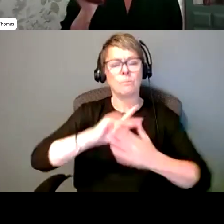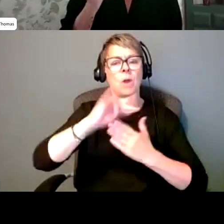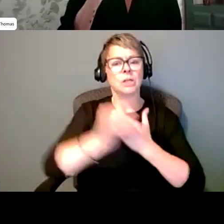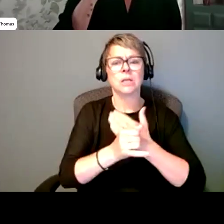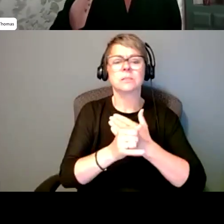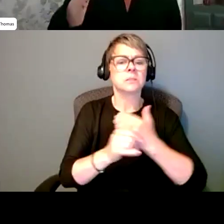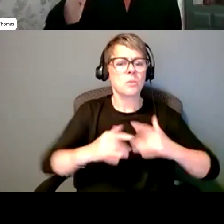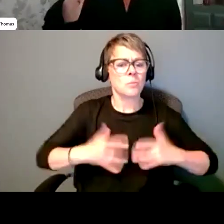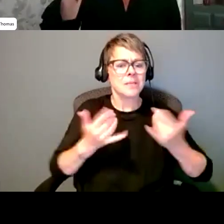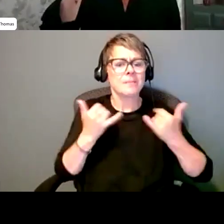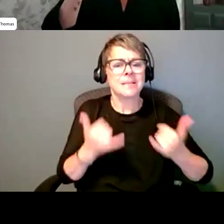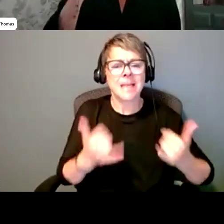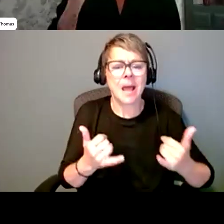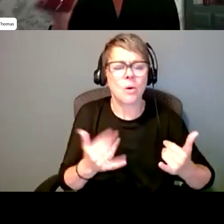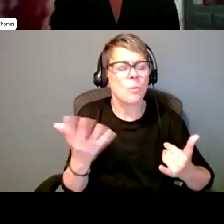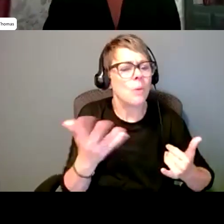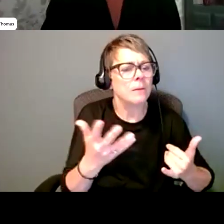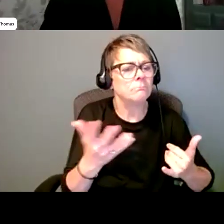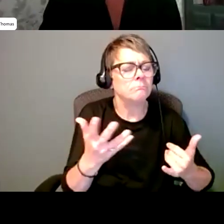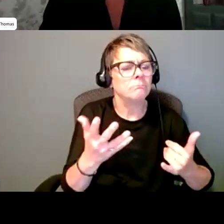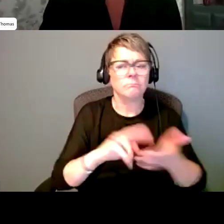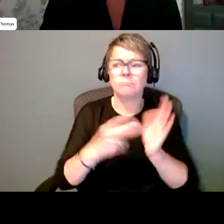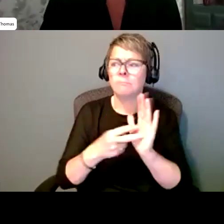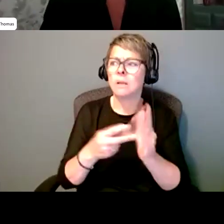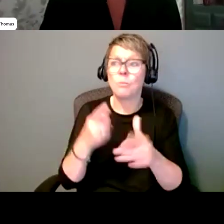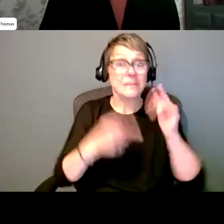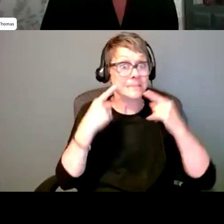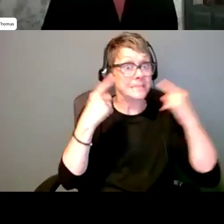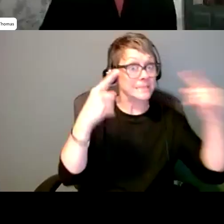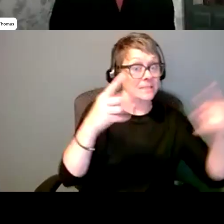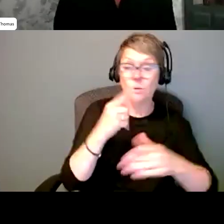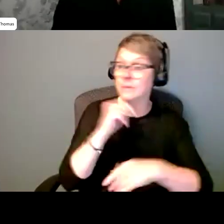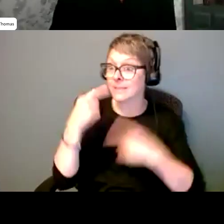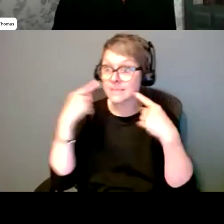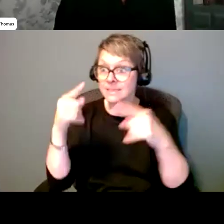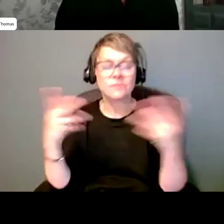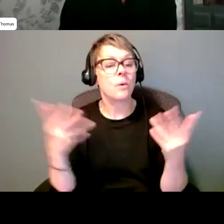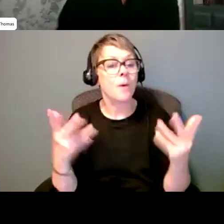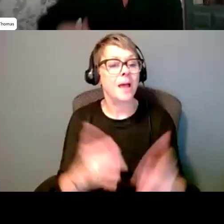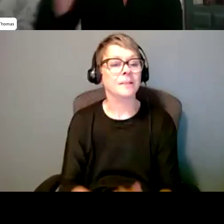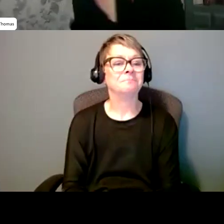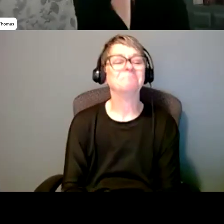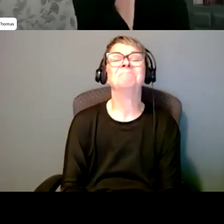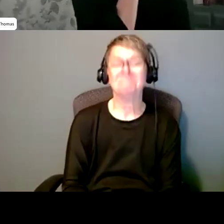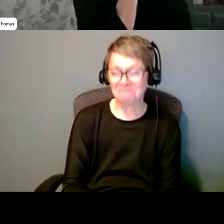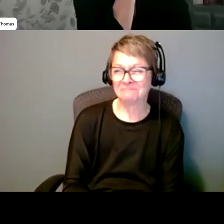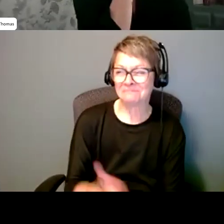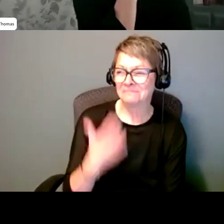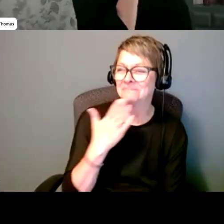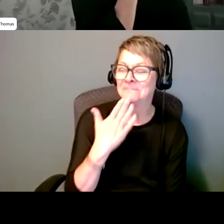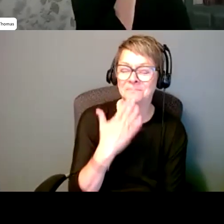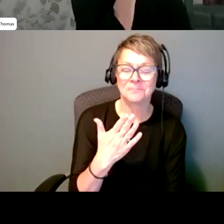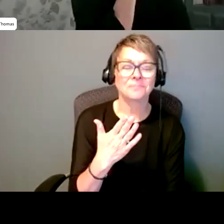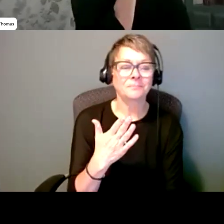now, and what have you seen in terms of what's picked up and what hasn't picked up? Okay, thank you. I want to go back